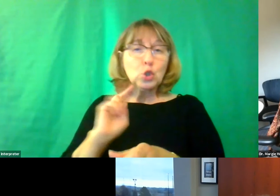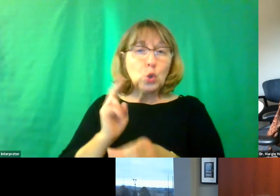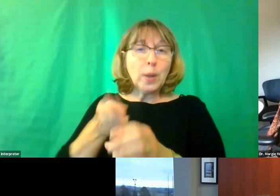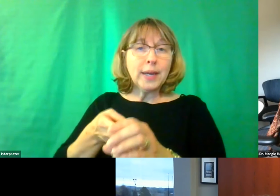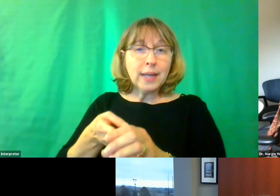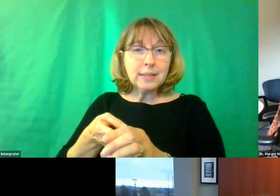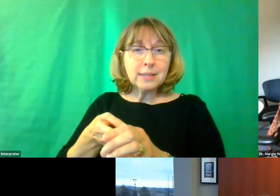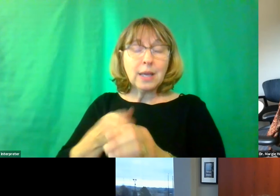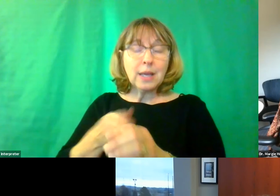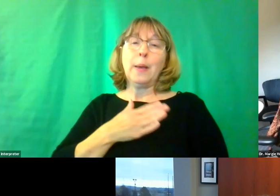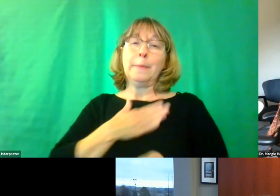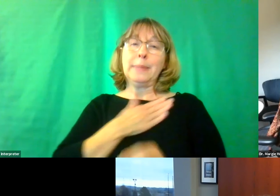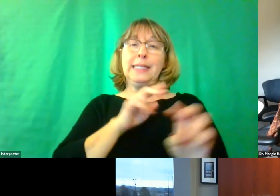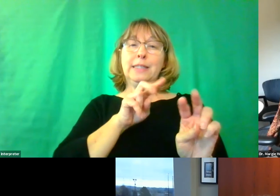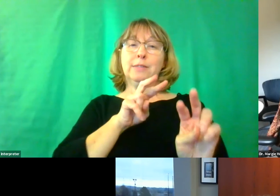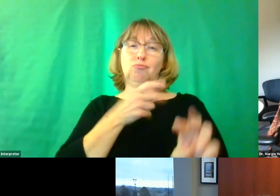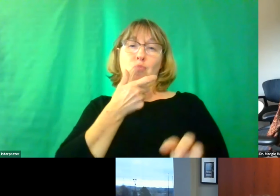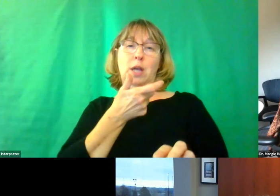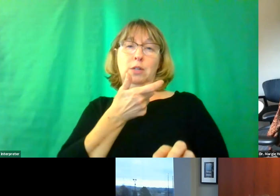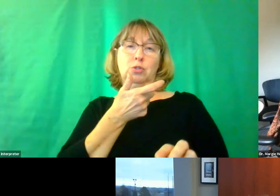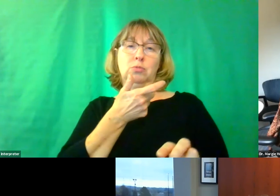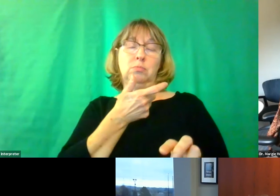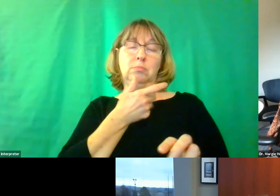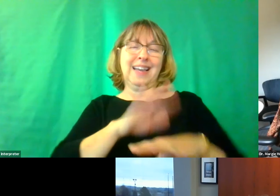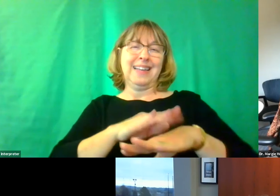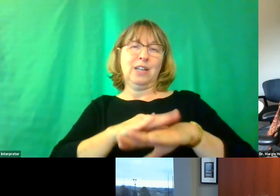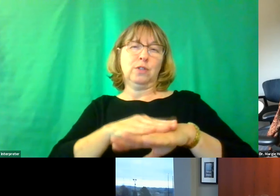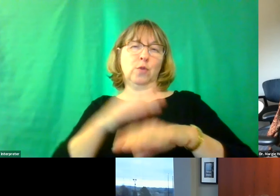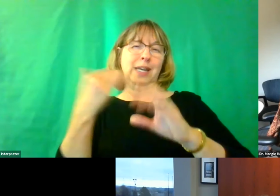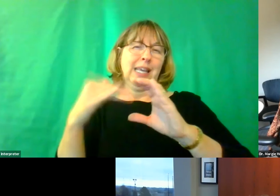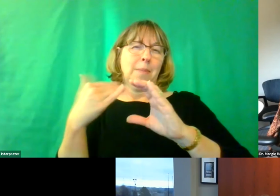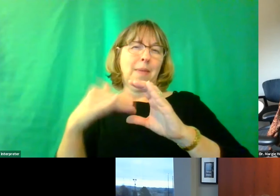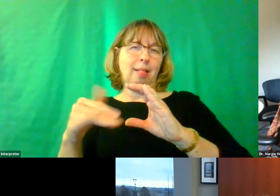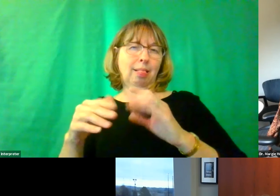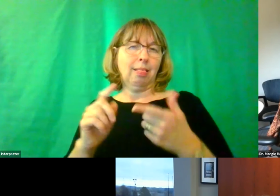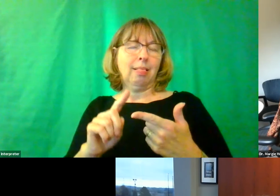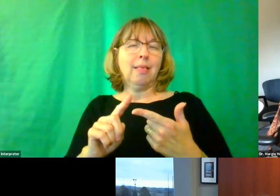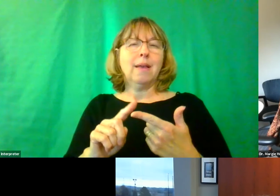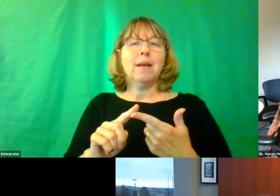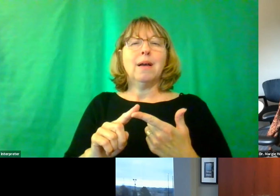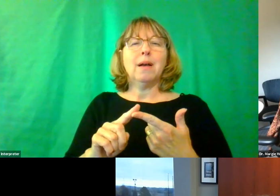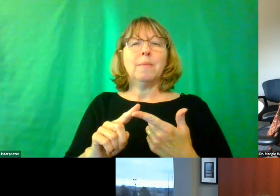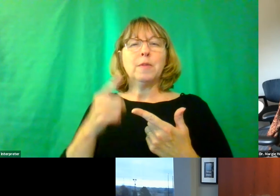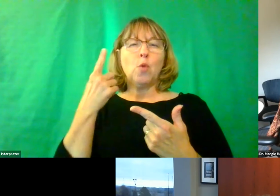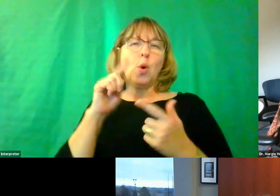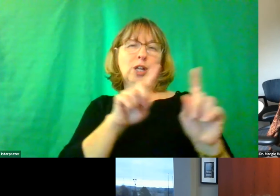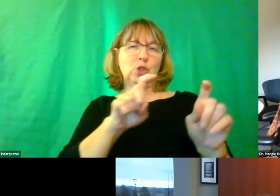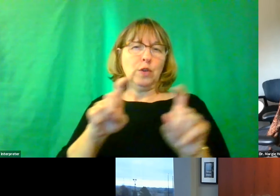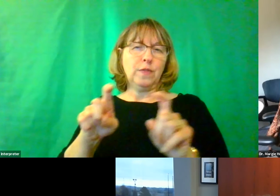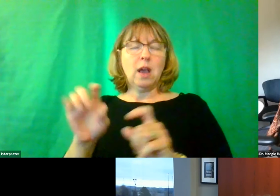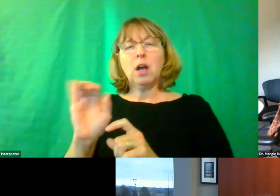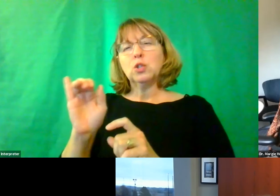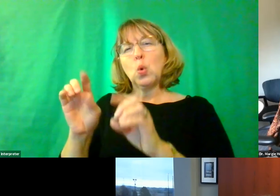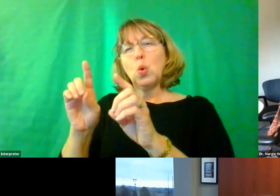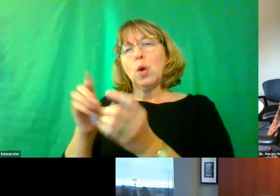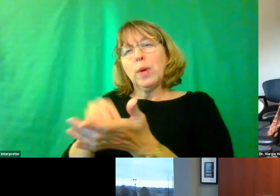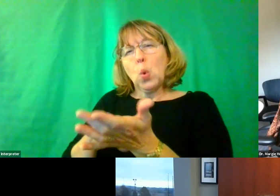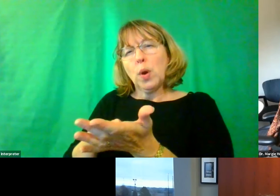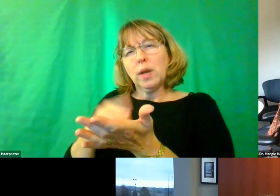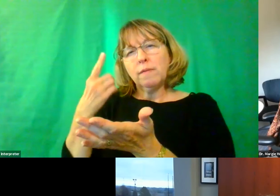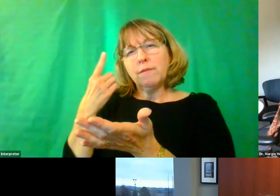that will come from the university, as well as a copy of the recording of the presentation. And then please just make sure you stay connected